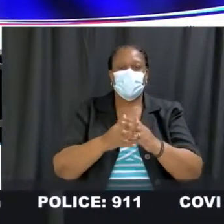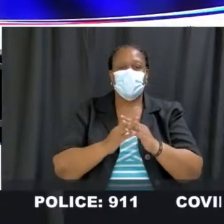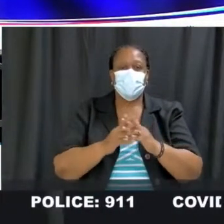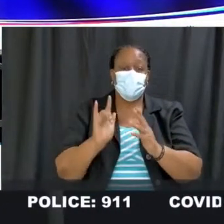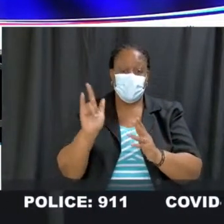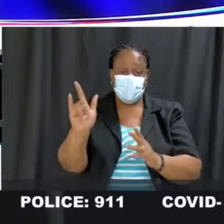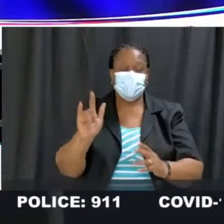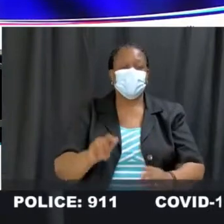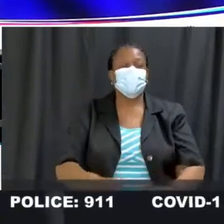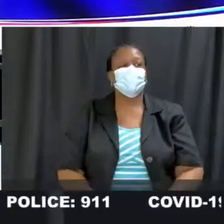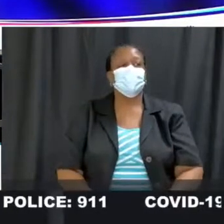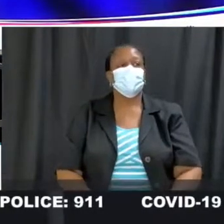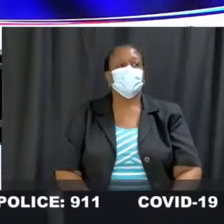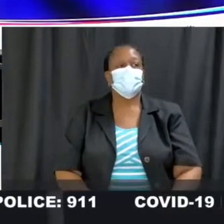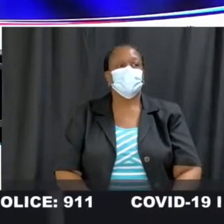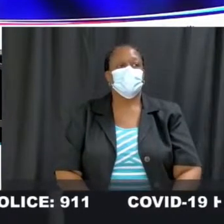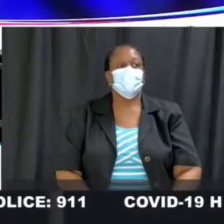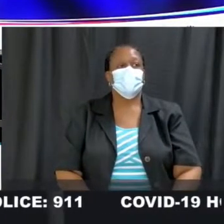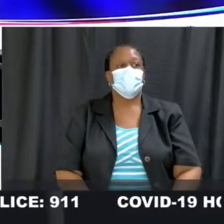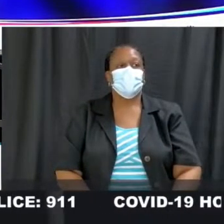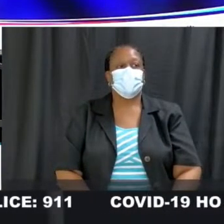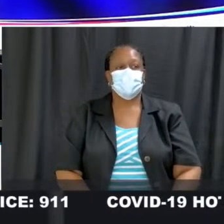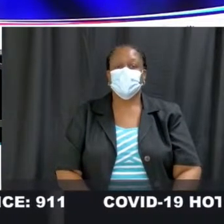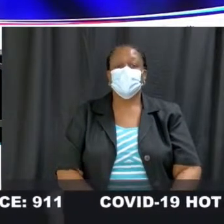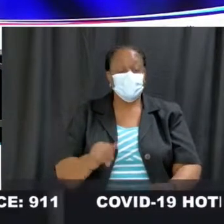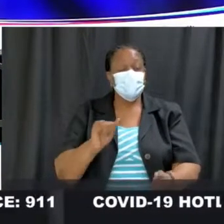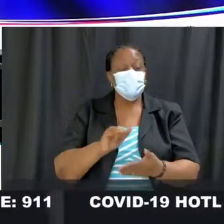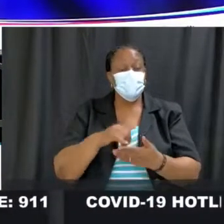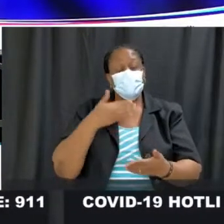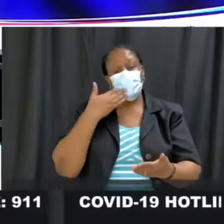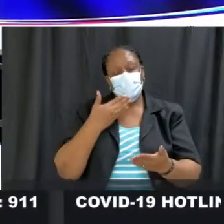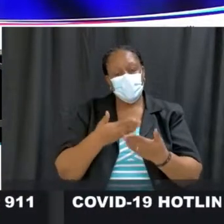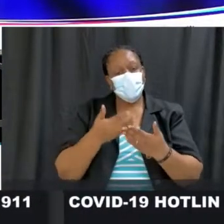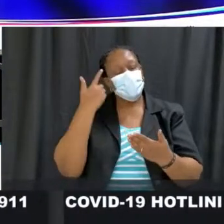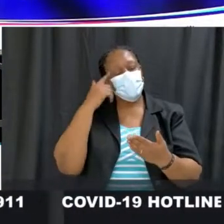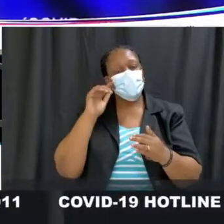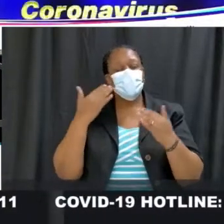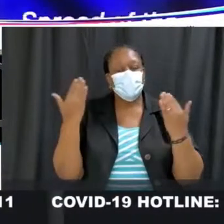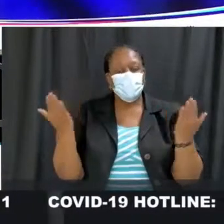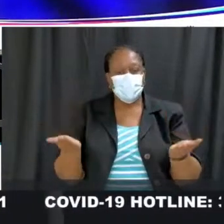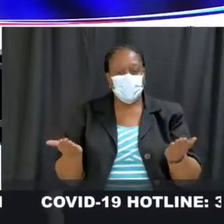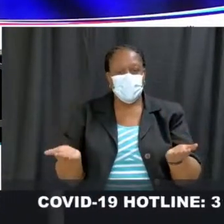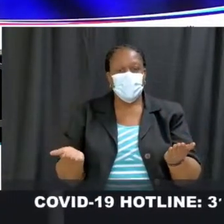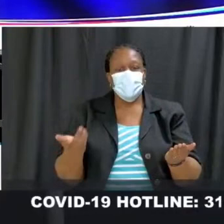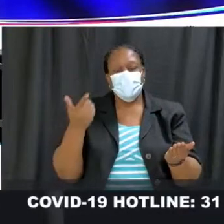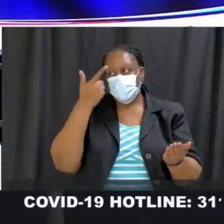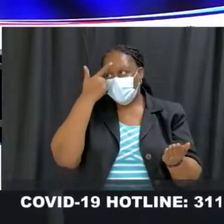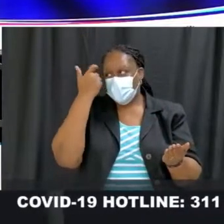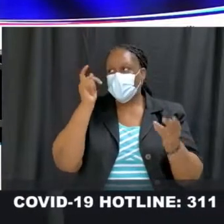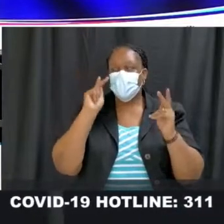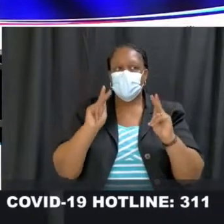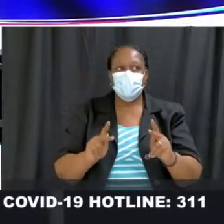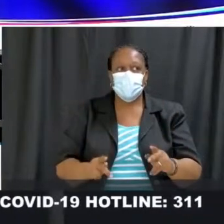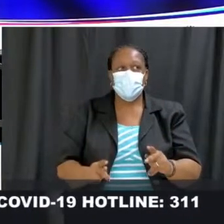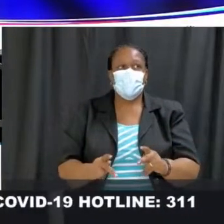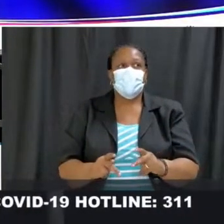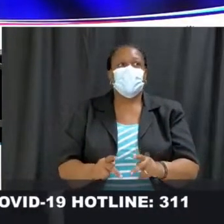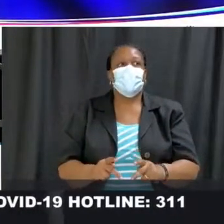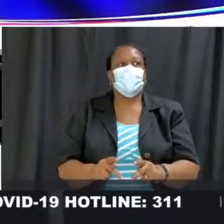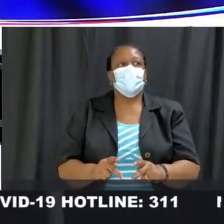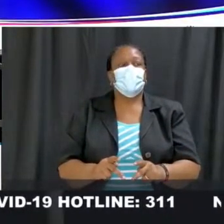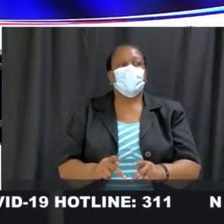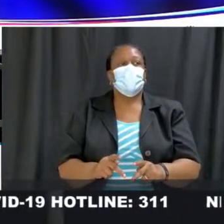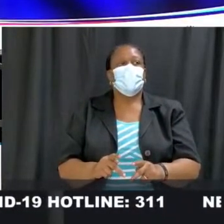was significant. In total, that was very significant for us, very significant. We are not seeing